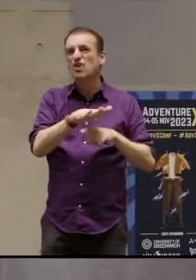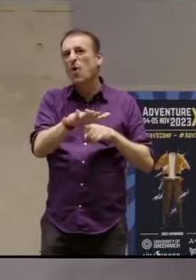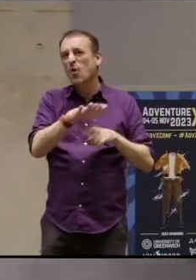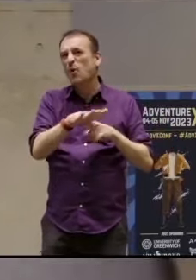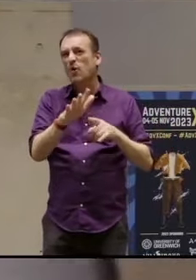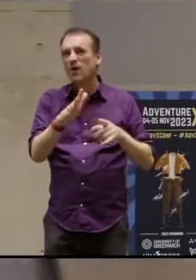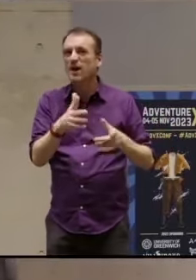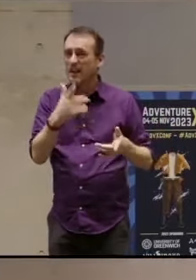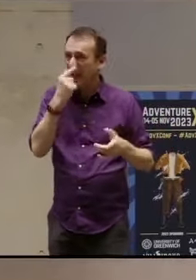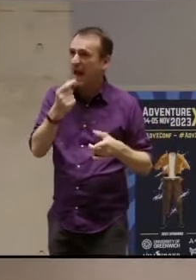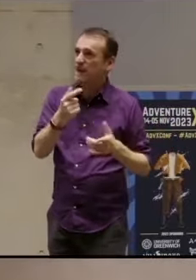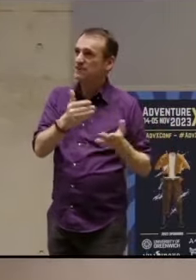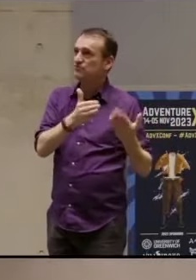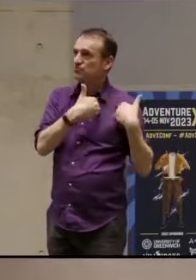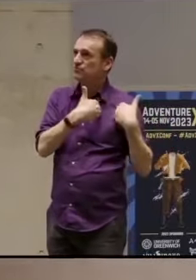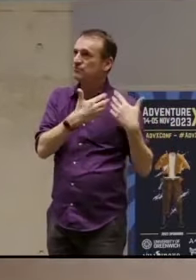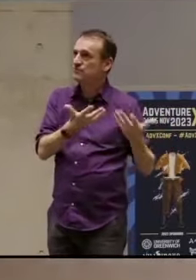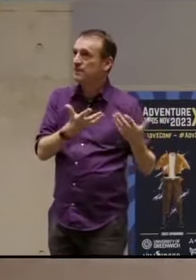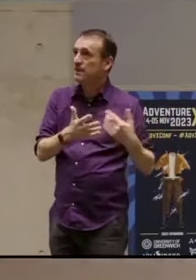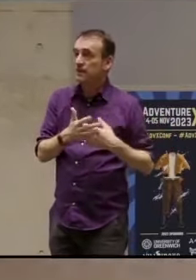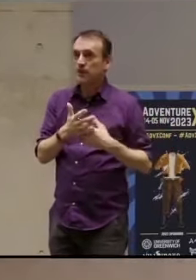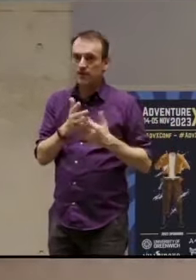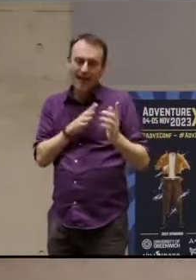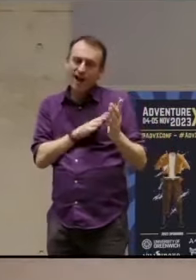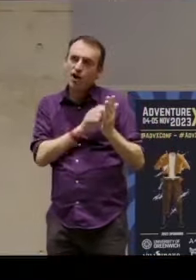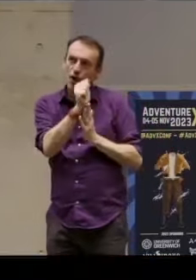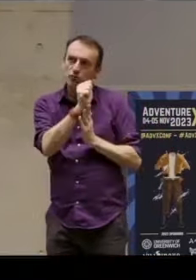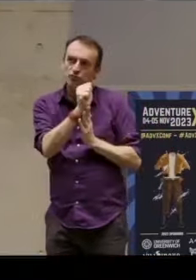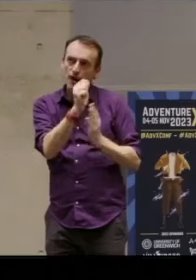this particular cultural element.